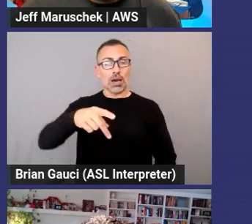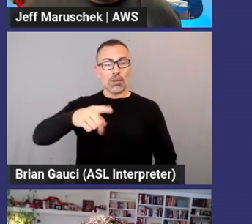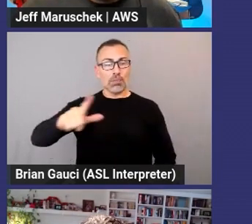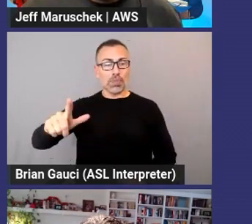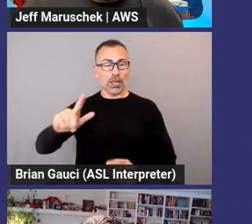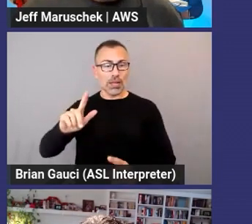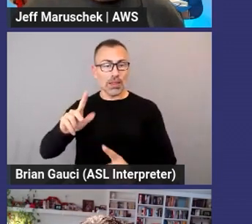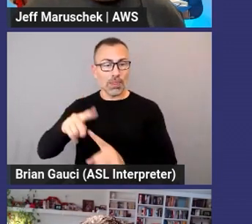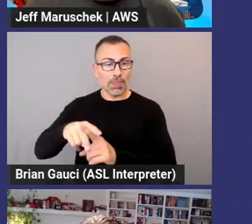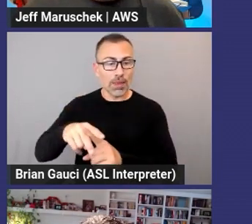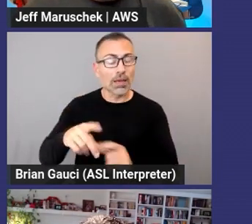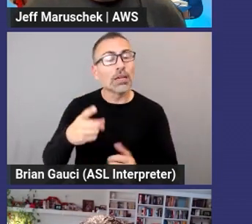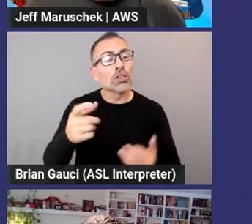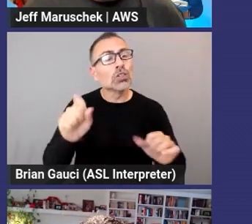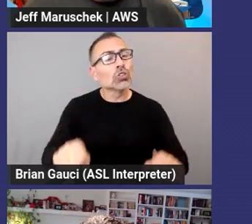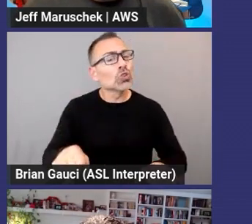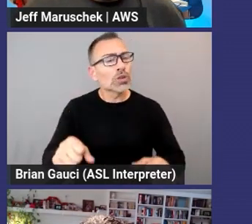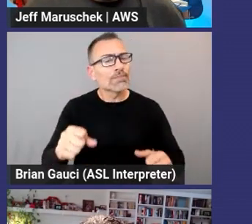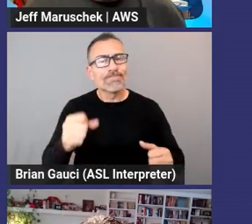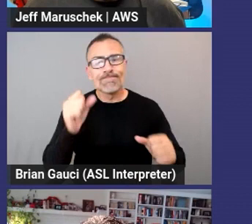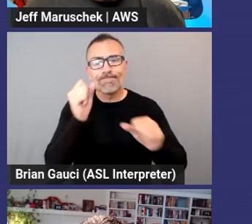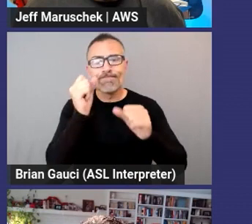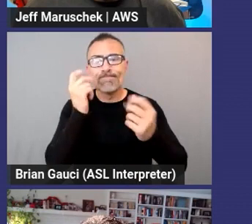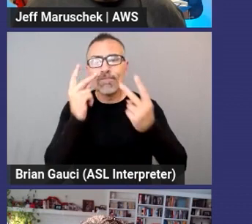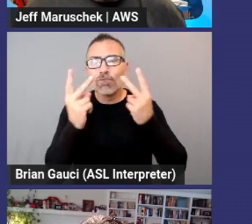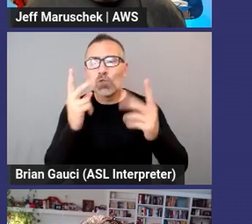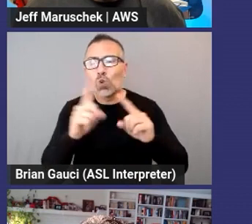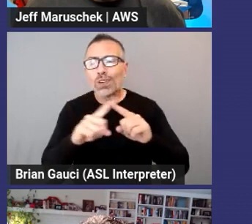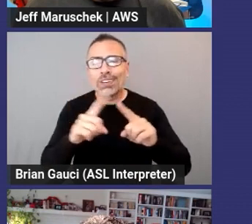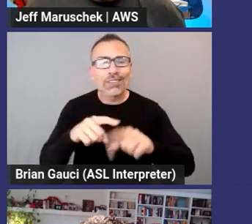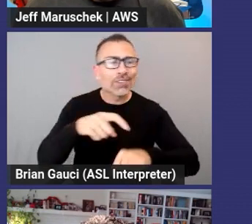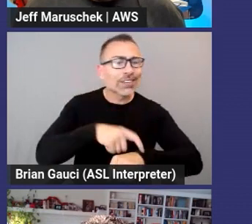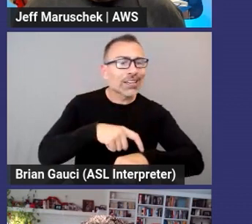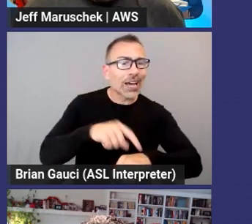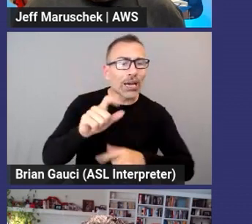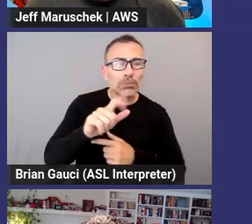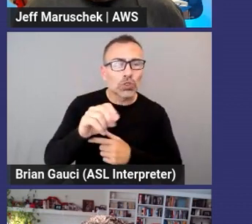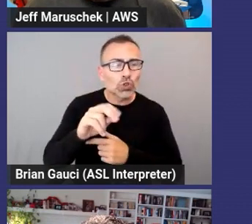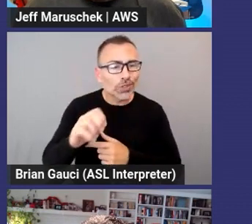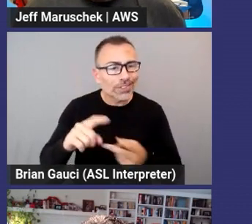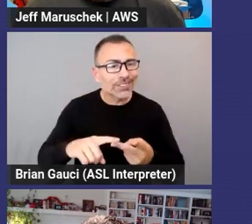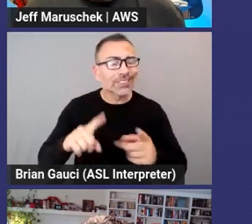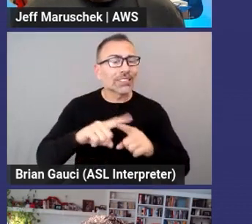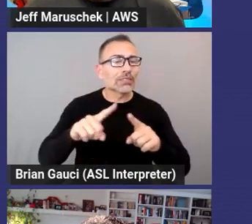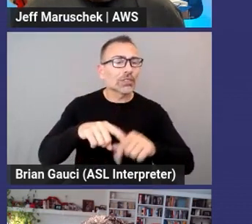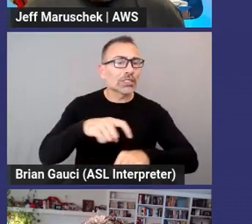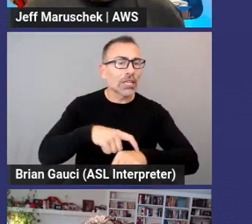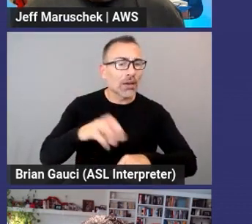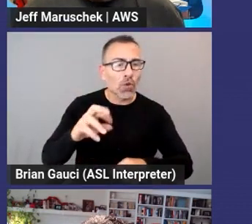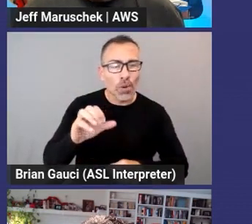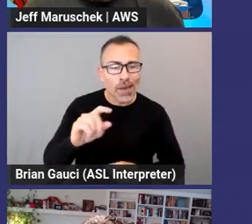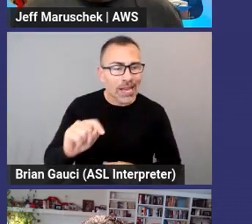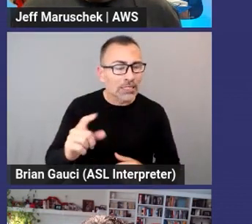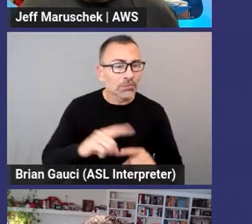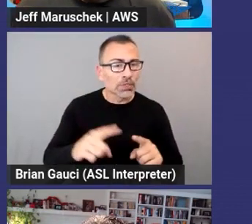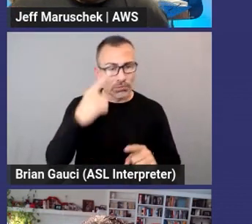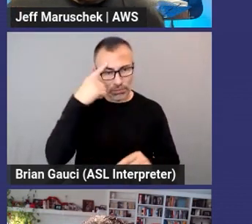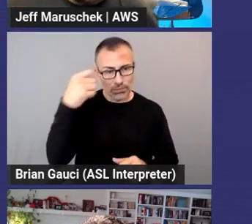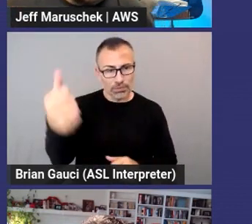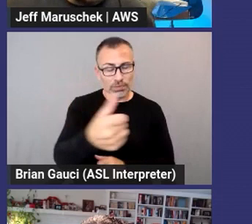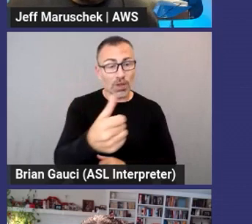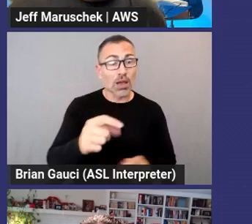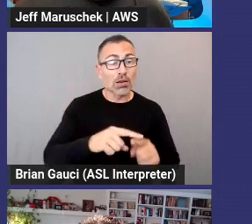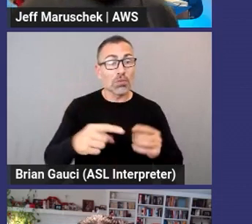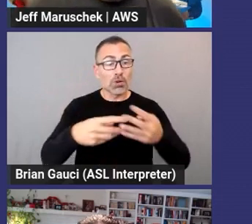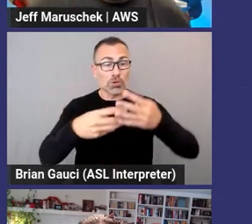them in different time zones and take actions to download in different formats. So we'll scroll down. We can have a view of